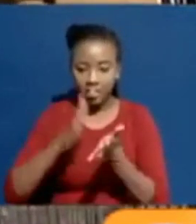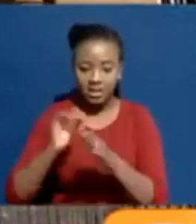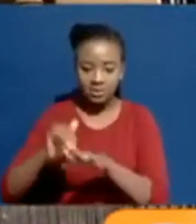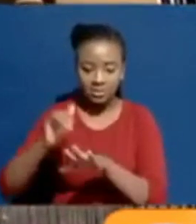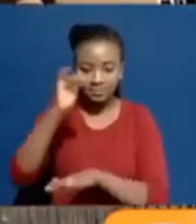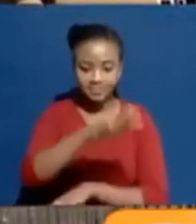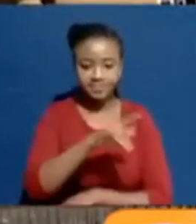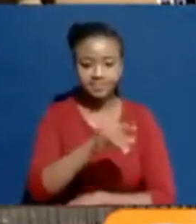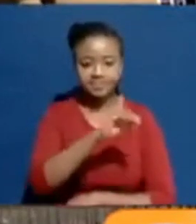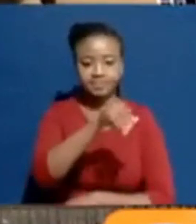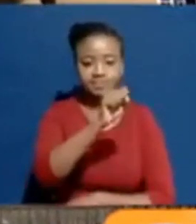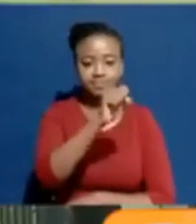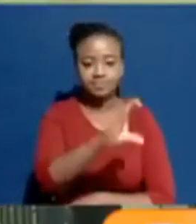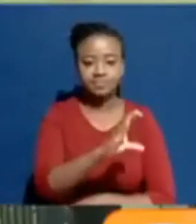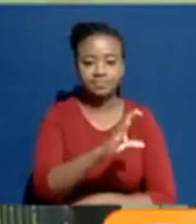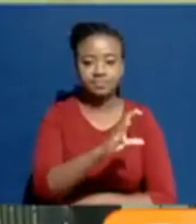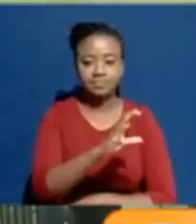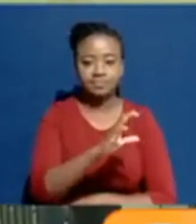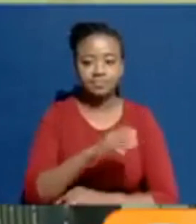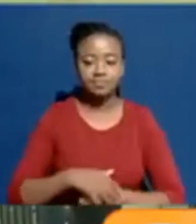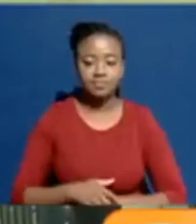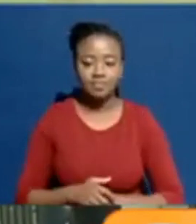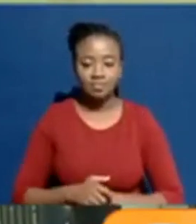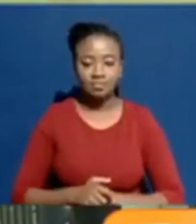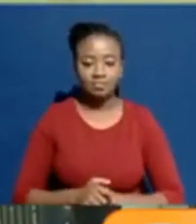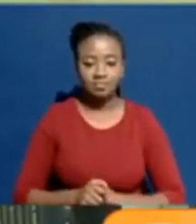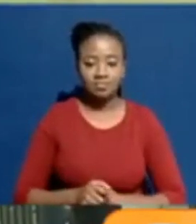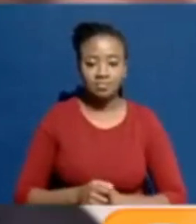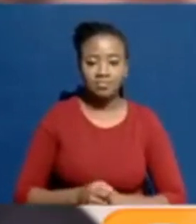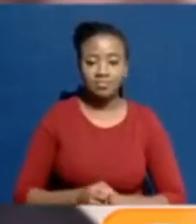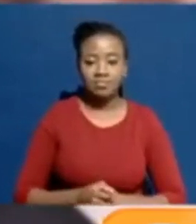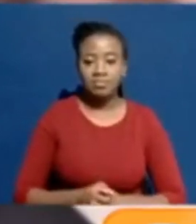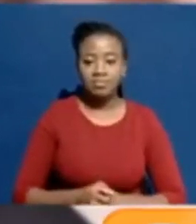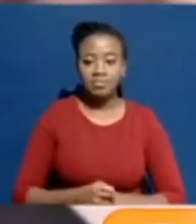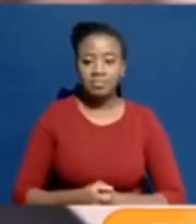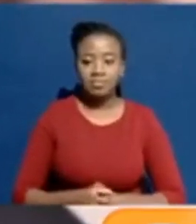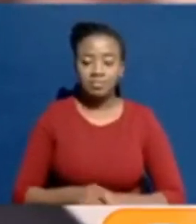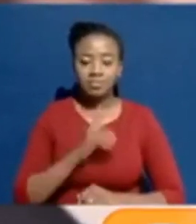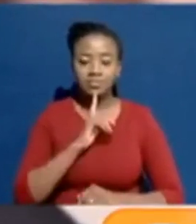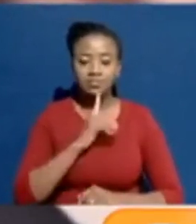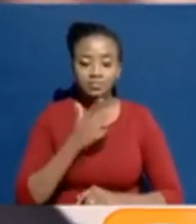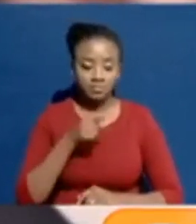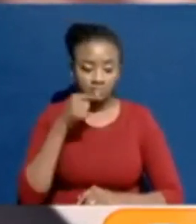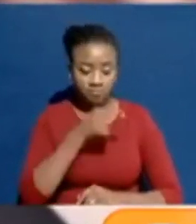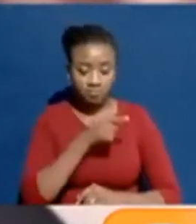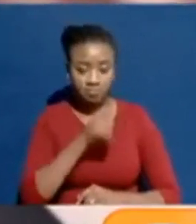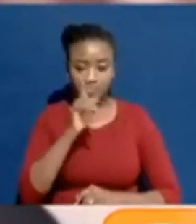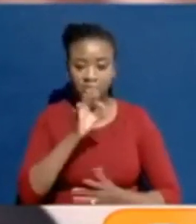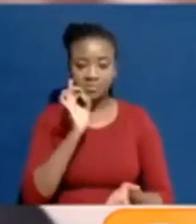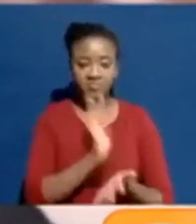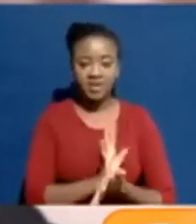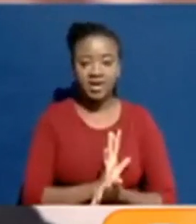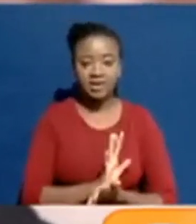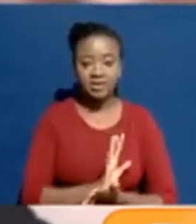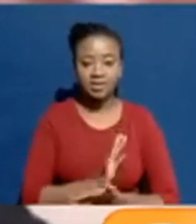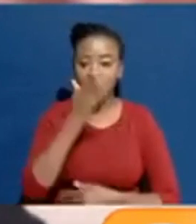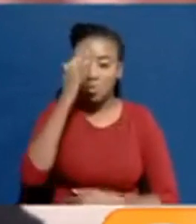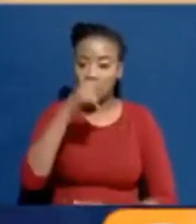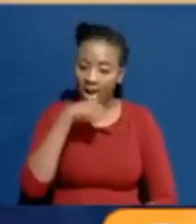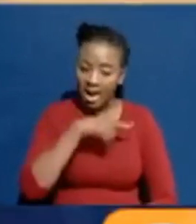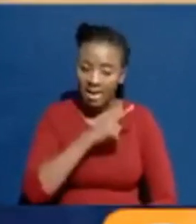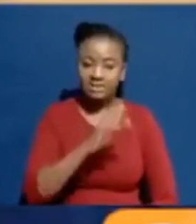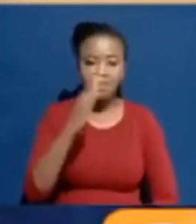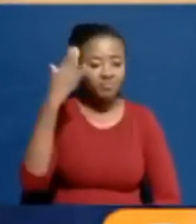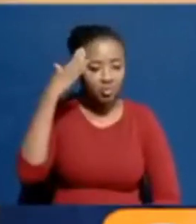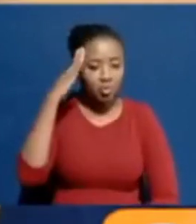director of Bratton Gold Trading through Kenyan lawyers, says Amadi should immediately be shown the door for knowingly